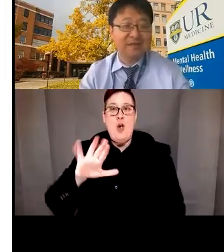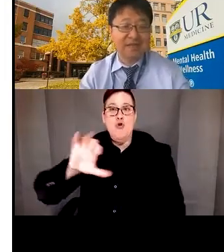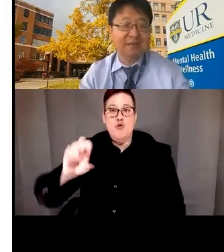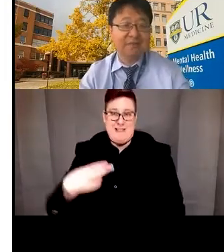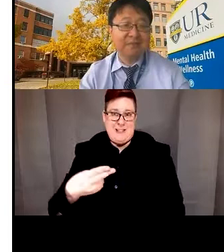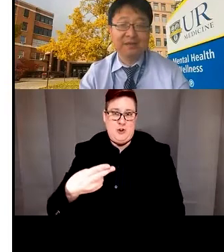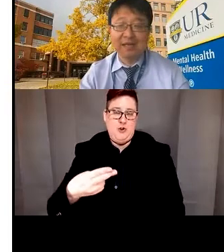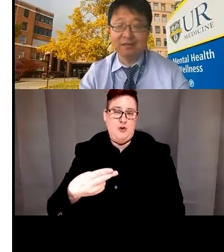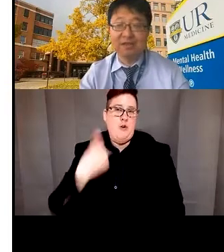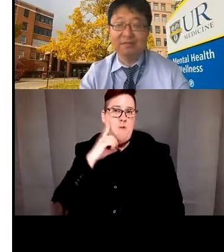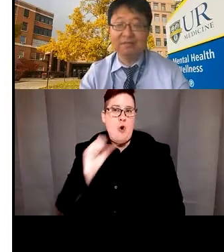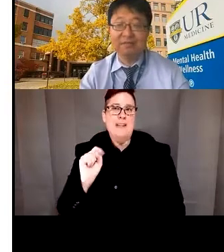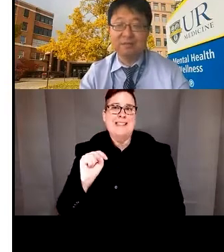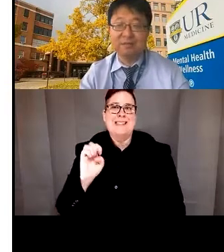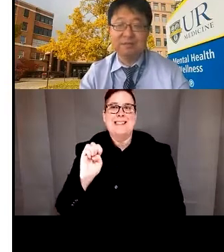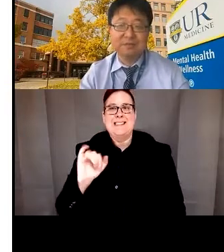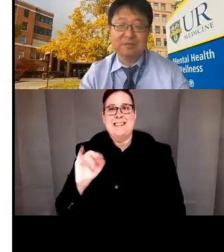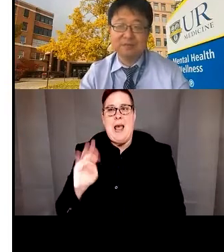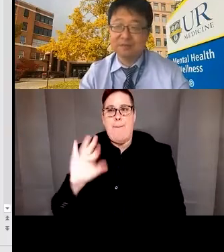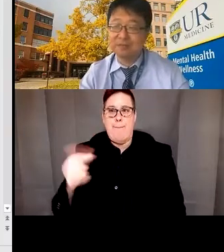the Steinberg lecture.